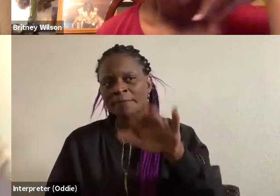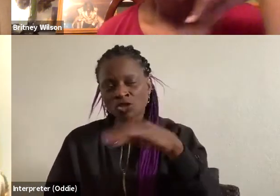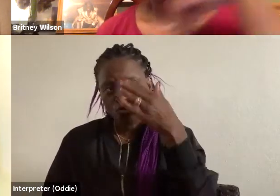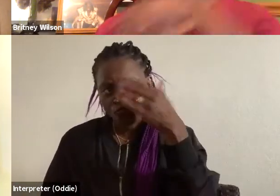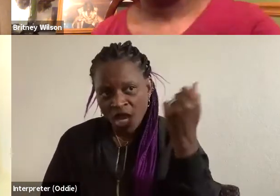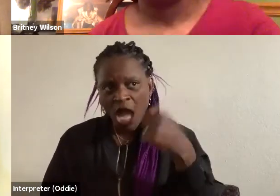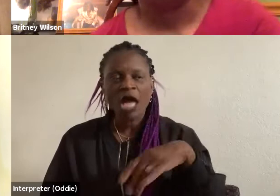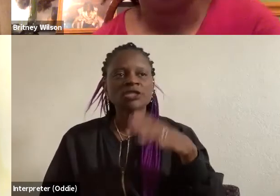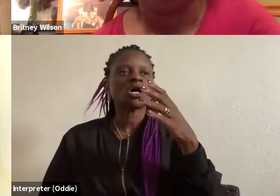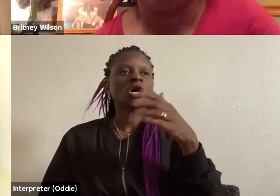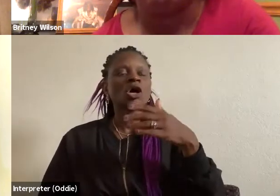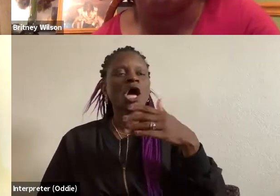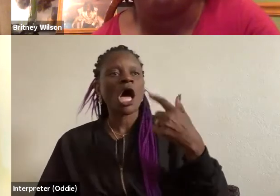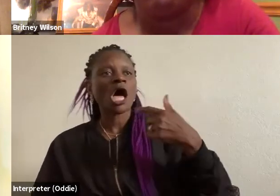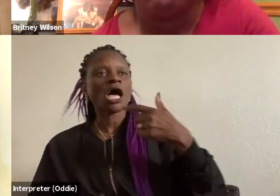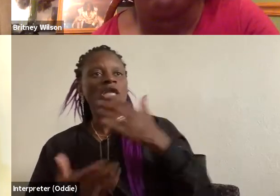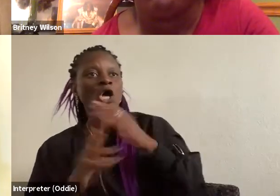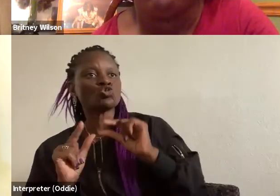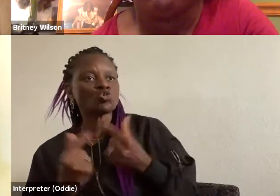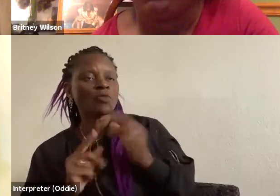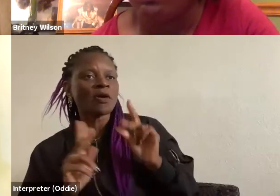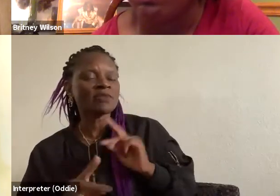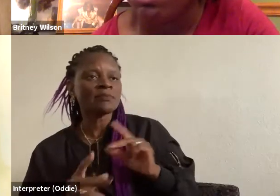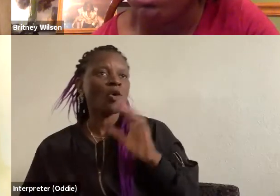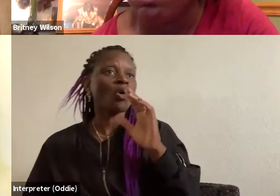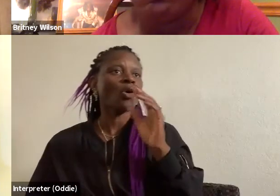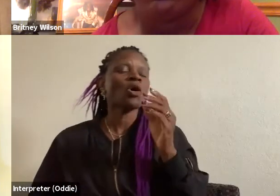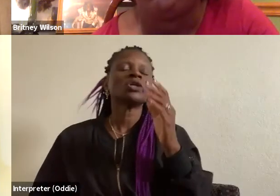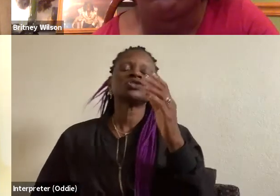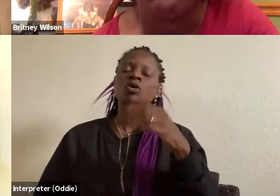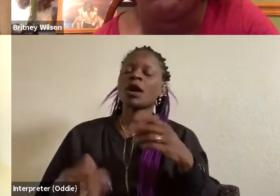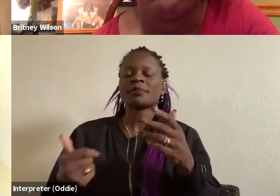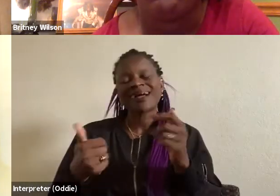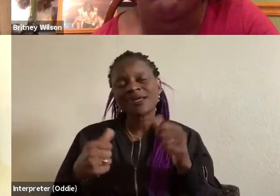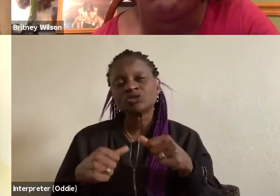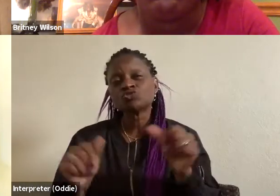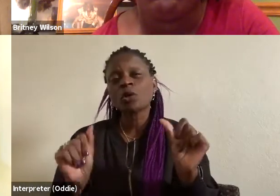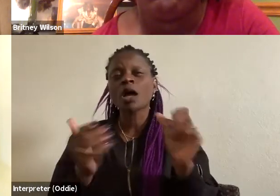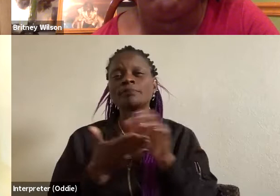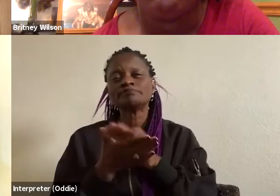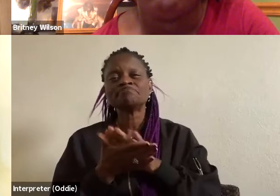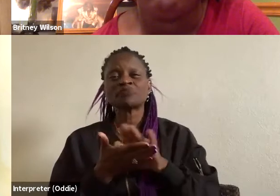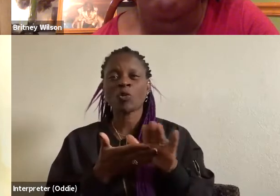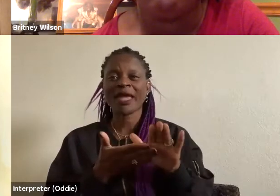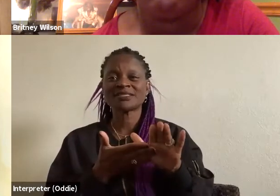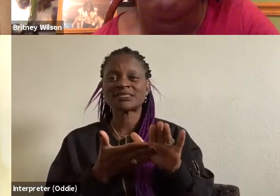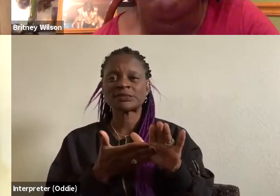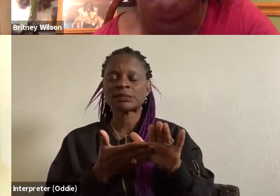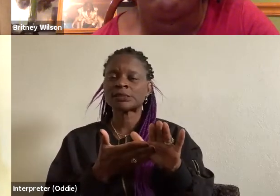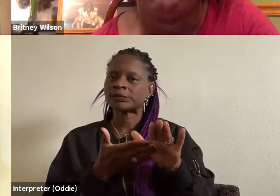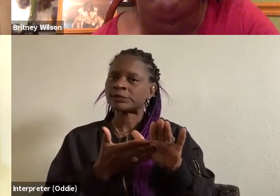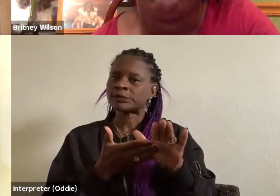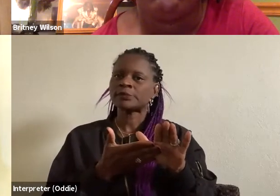you're forgetting about. And so I try to be gracious and give people grace, but I also do get frustrated. And I think